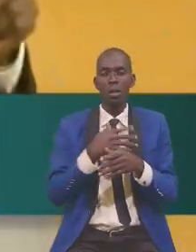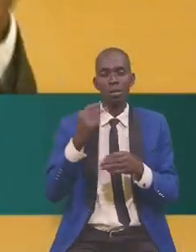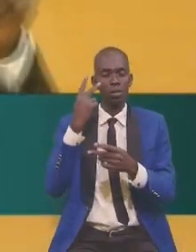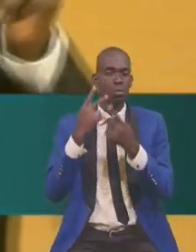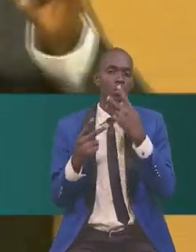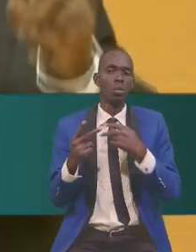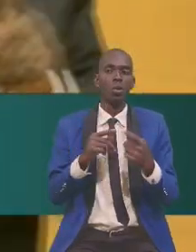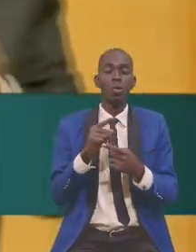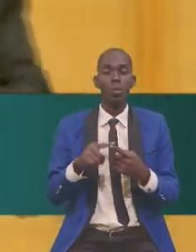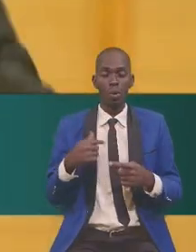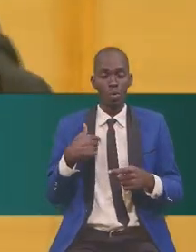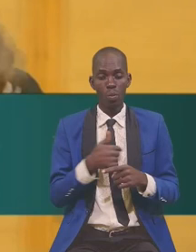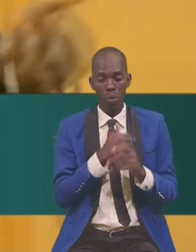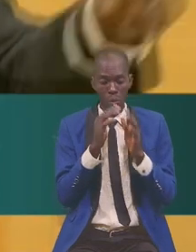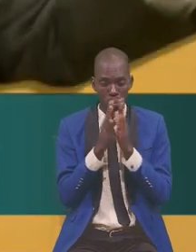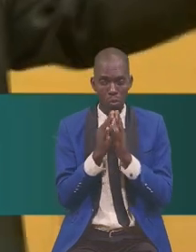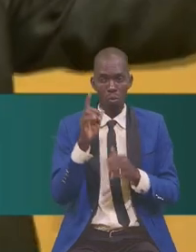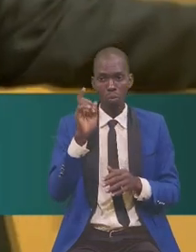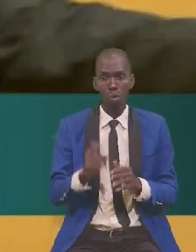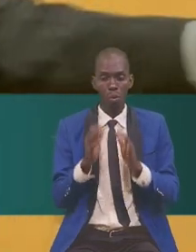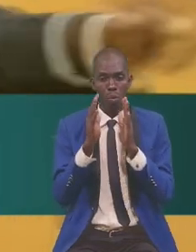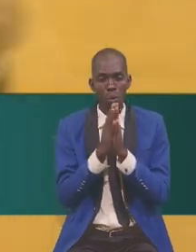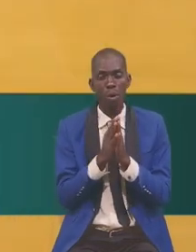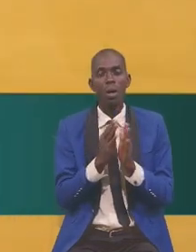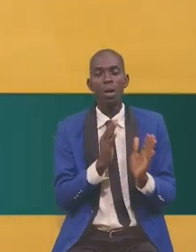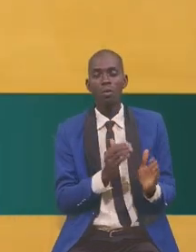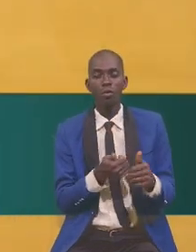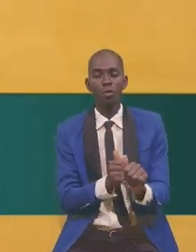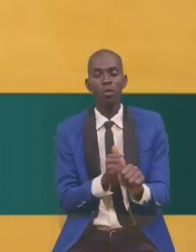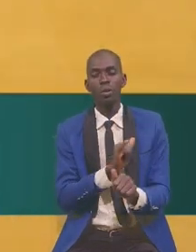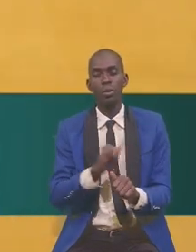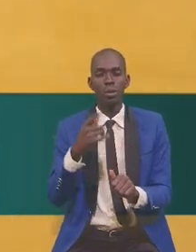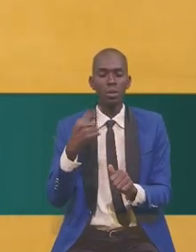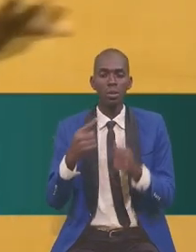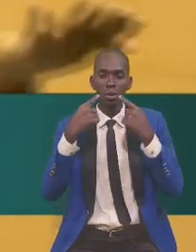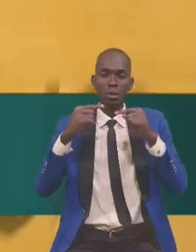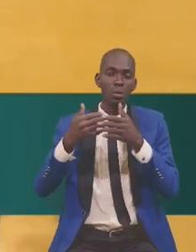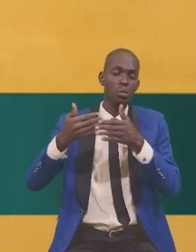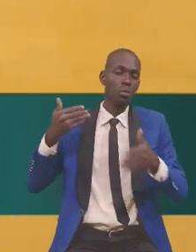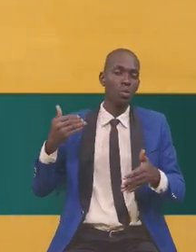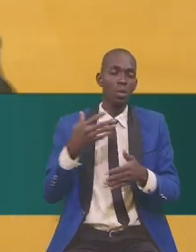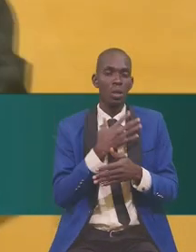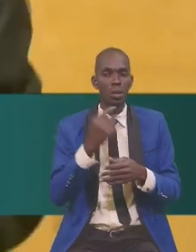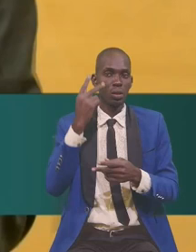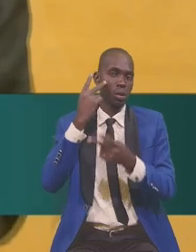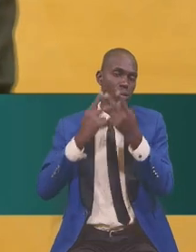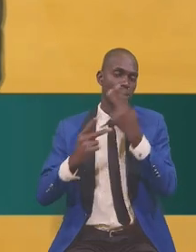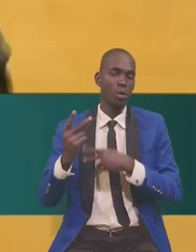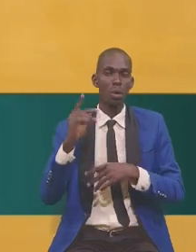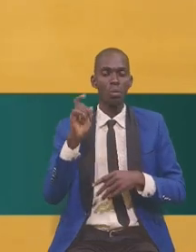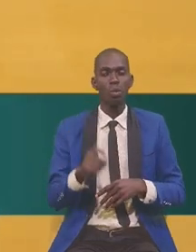pray, we should pray according to the prediction, according to the prophecy, and we should say